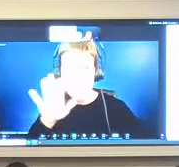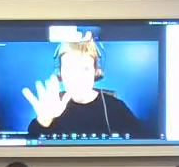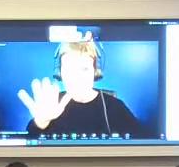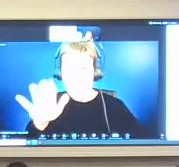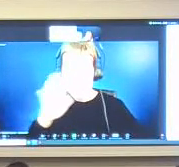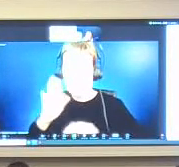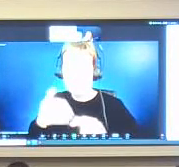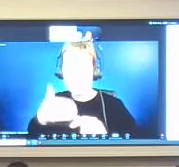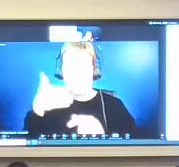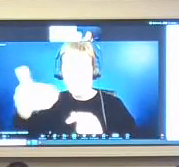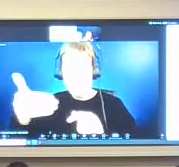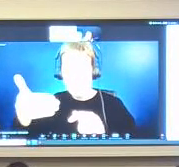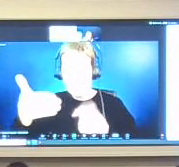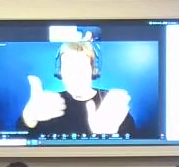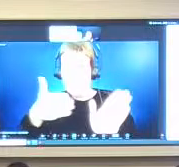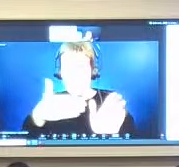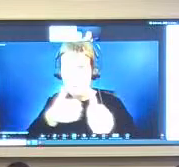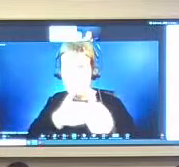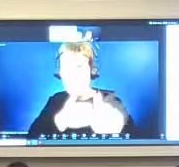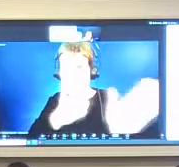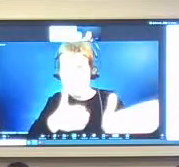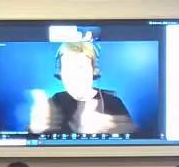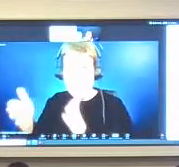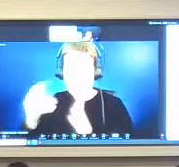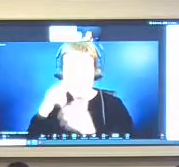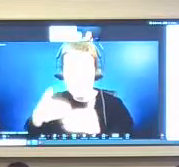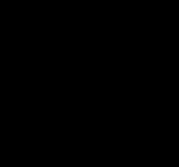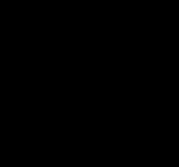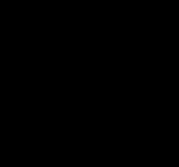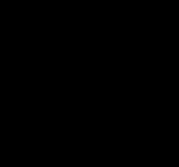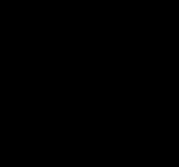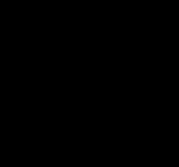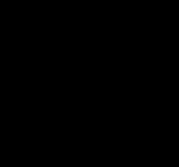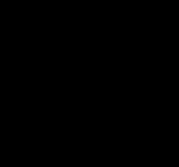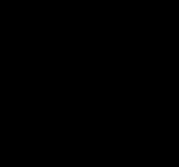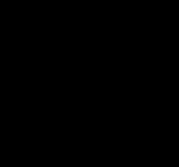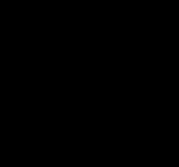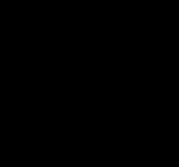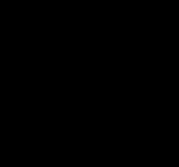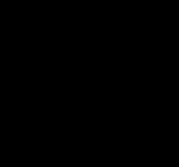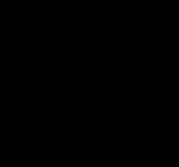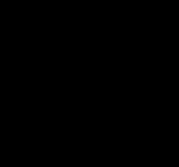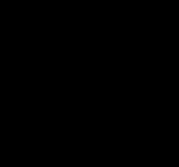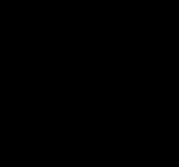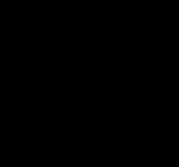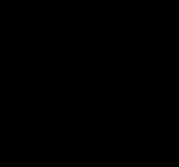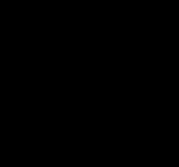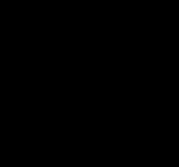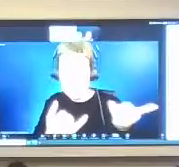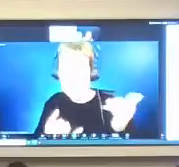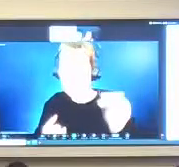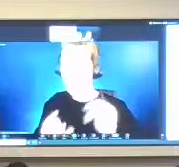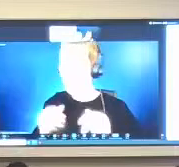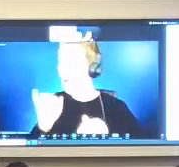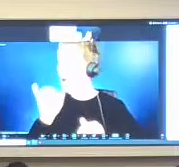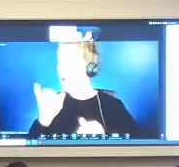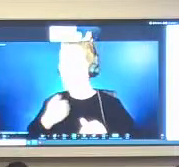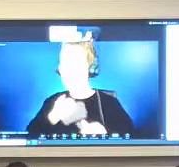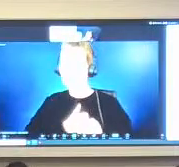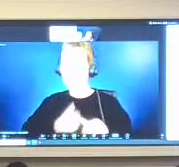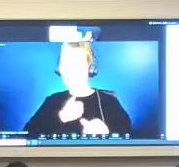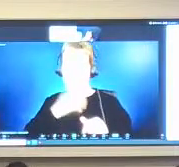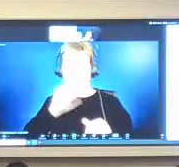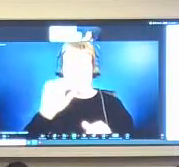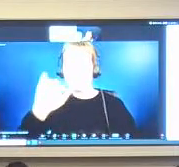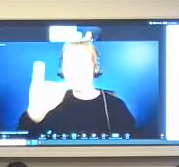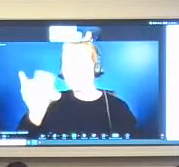with the things we took today, or? Yes, I thought I said that, but maybe I didn't. Janet's gonna put